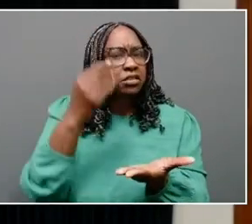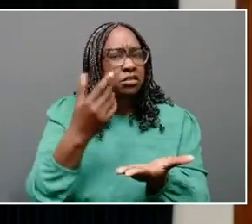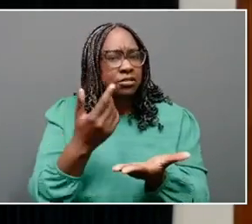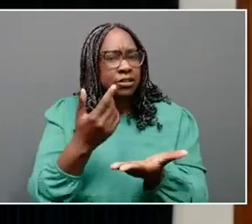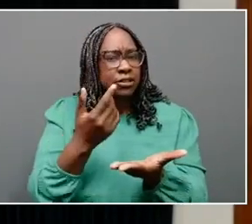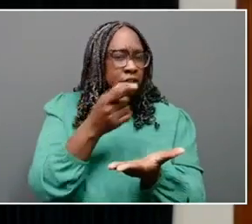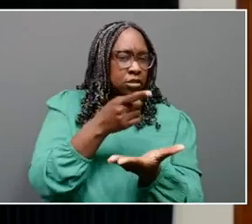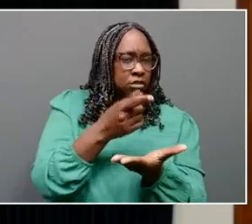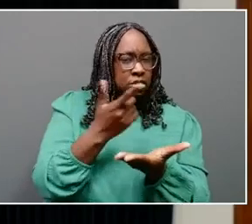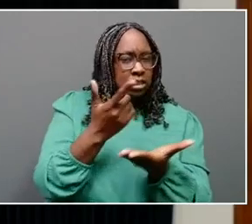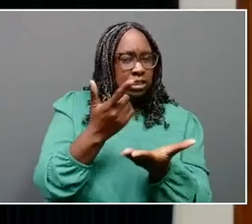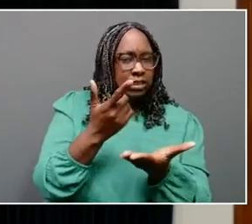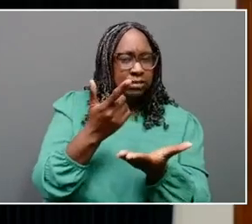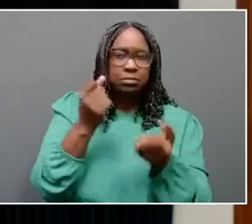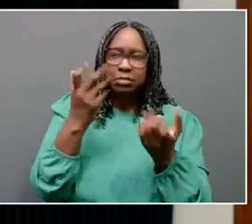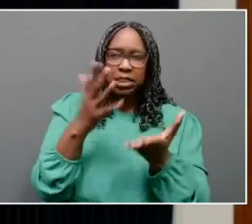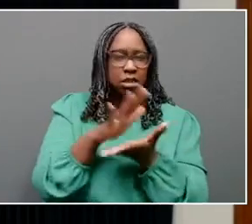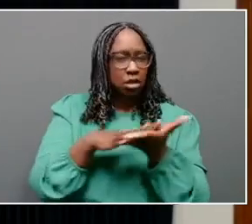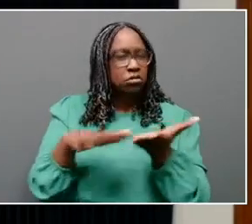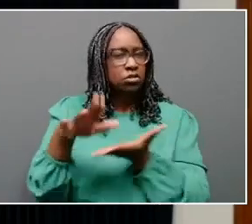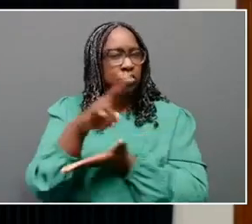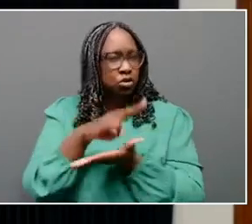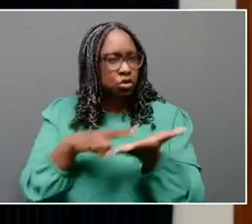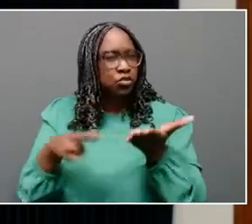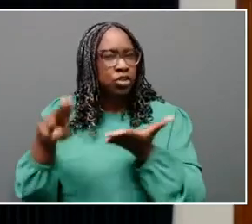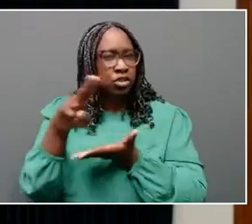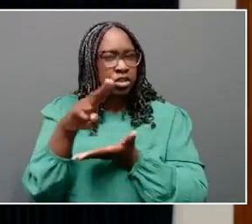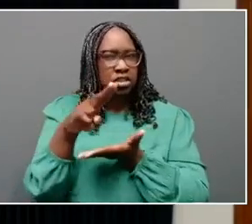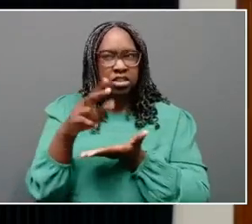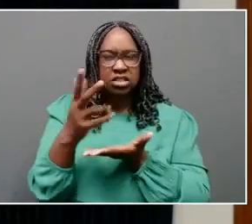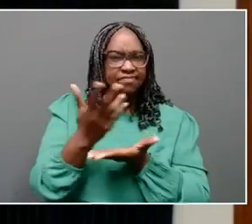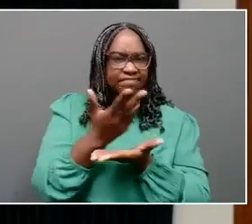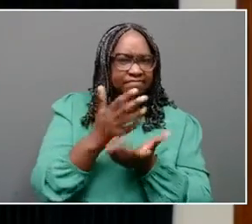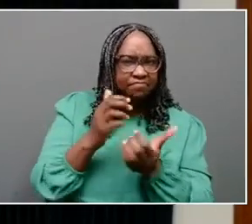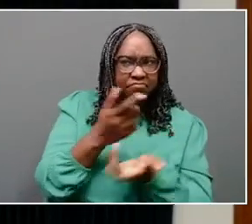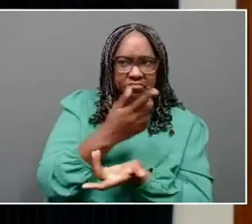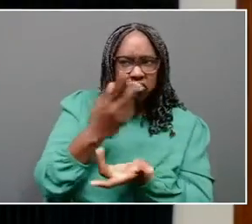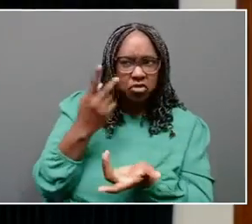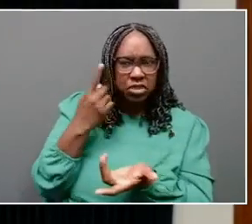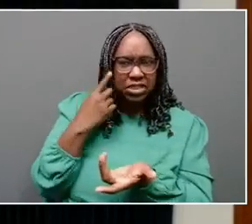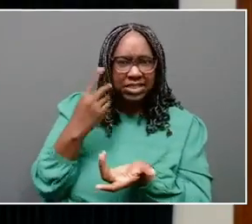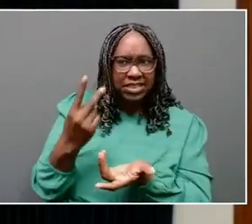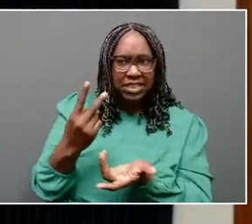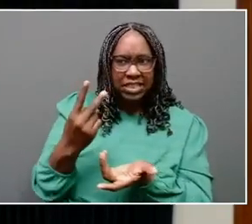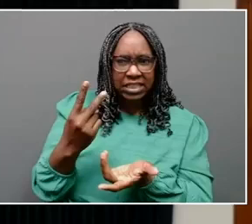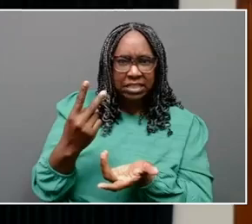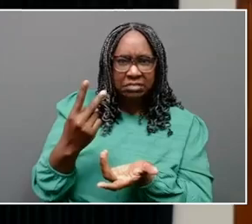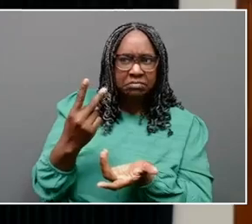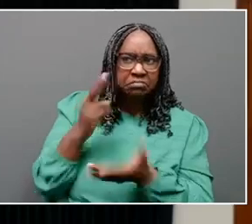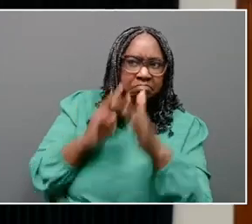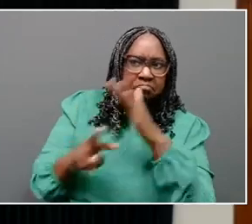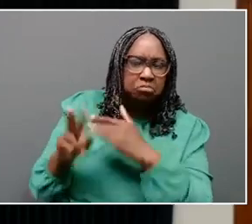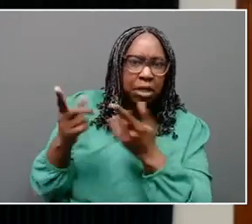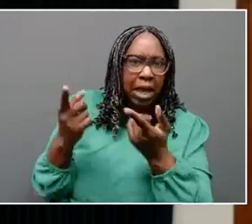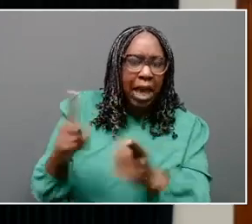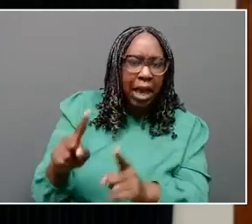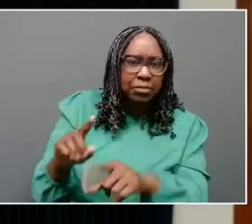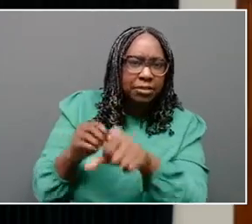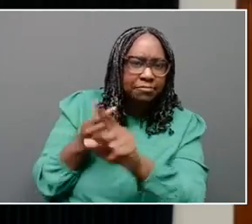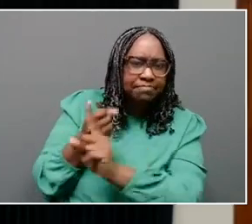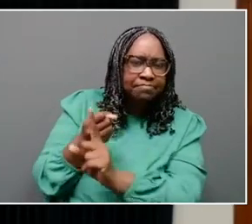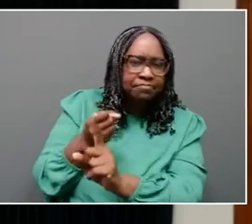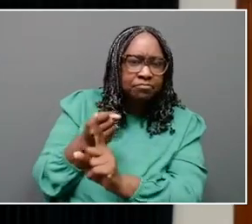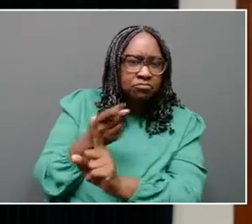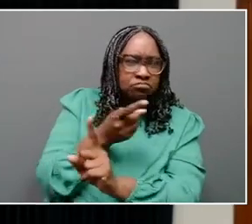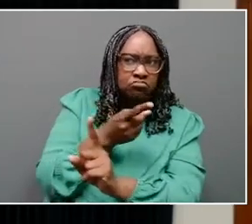of colleges and universities, you know, how do you see this coming to be? I mean, you know, what do you think will end up